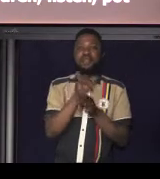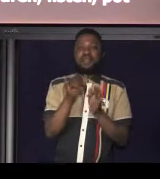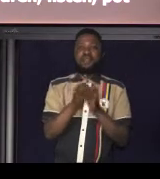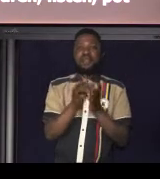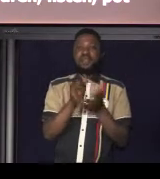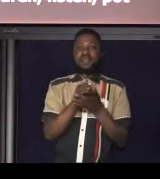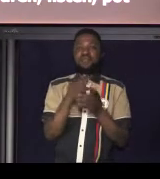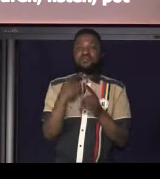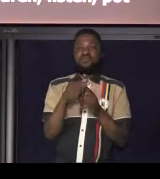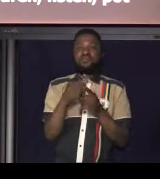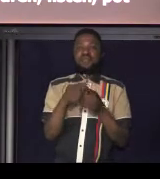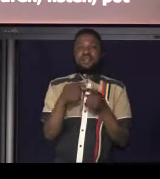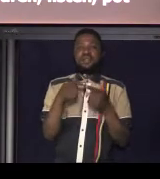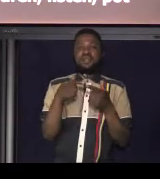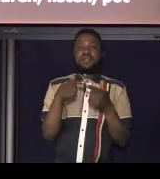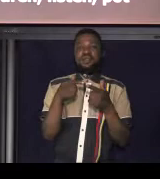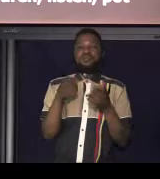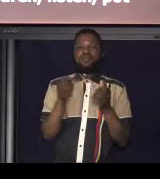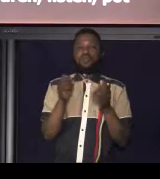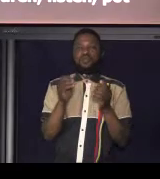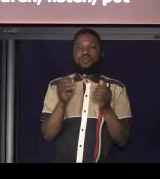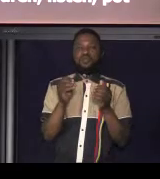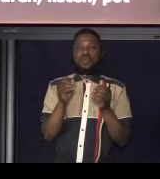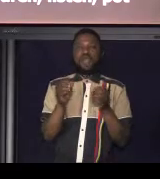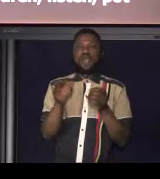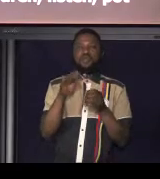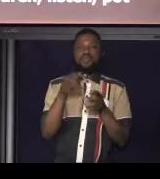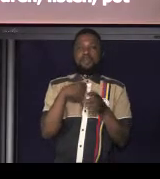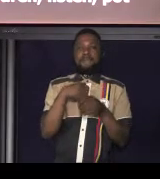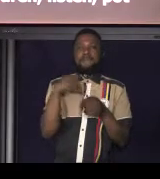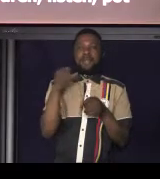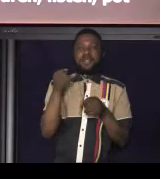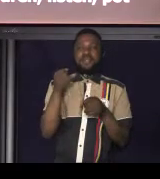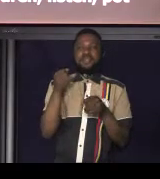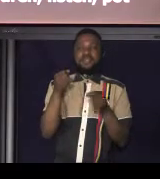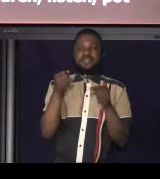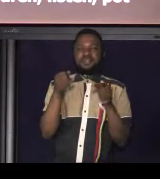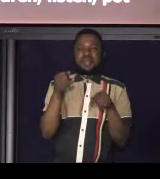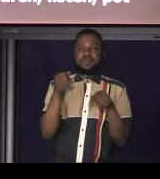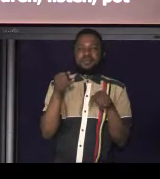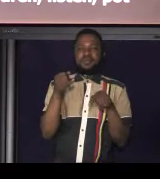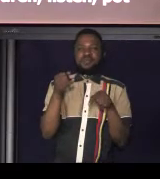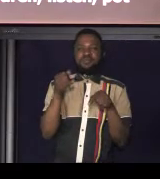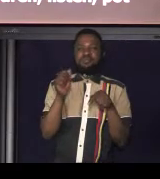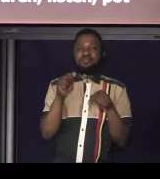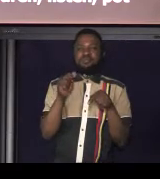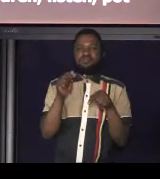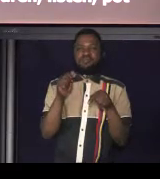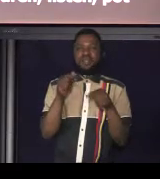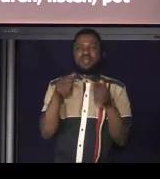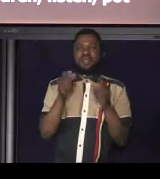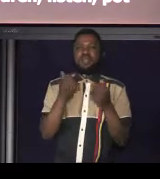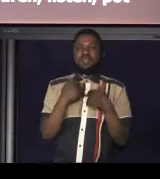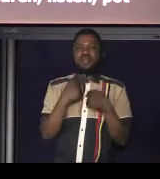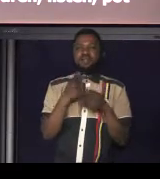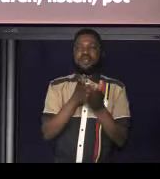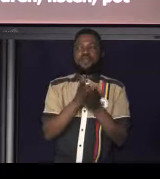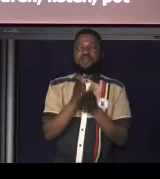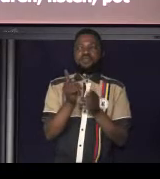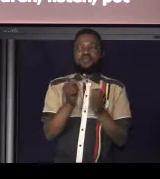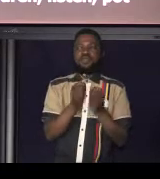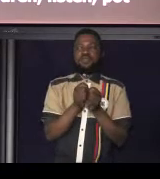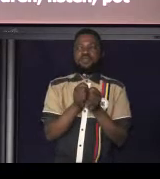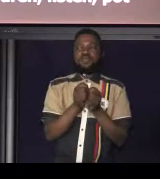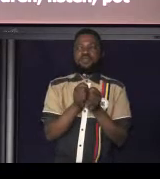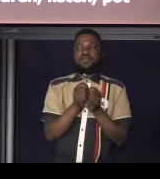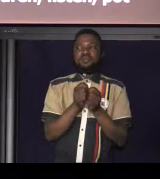You've identified that word. Okay. So, your pens. Oh, yes. Let's have